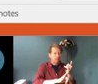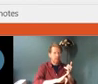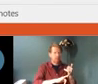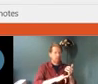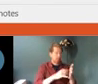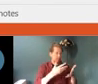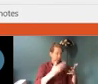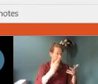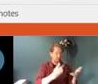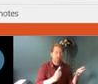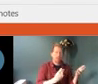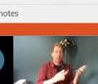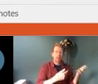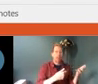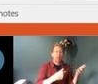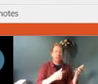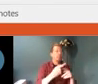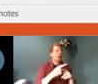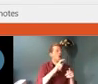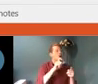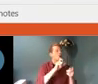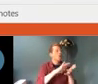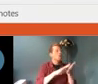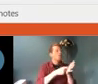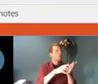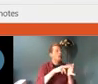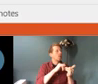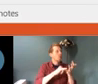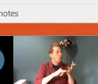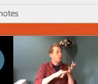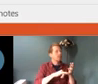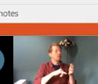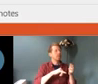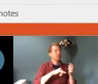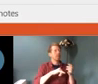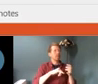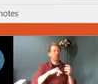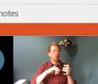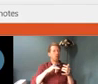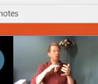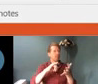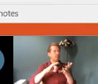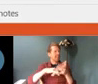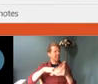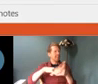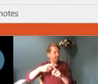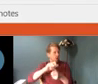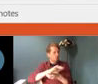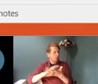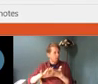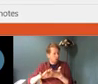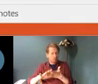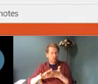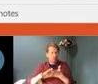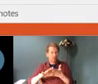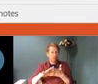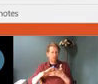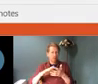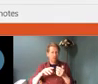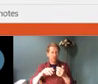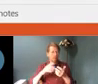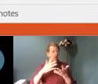in the nucleus. These are in the chromosomes, either the autosomes or on the sex chromosomes. What my interest was specifically is the